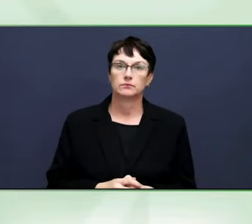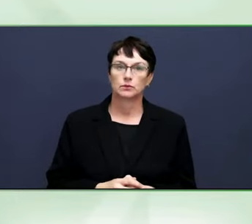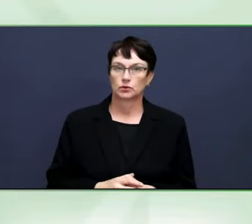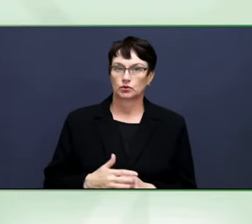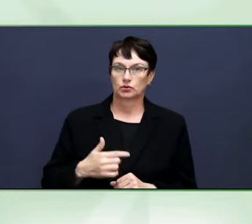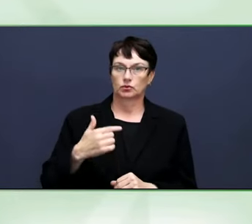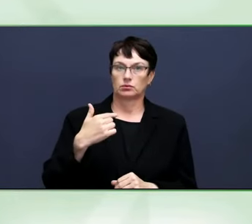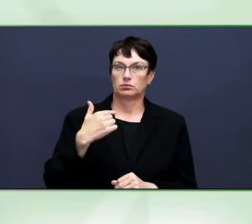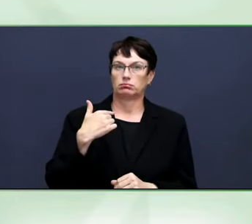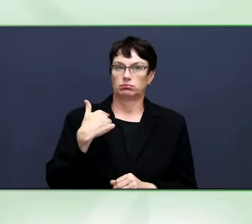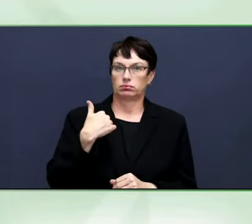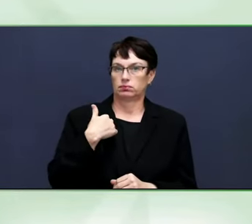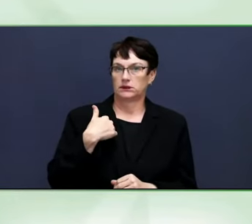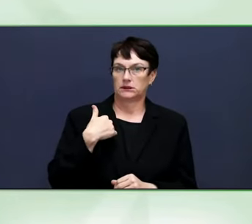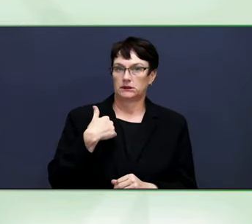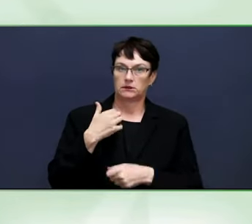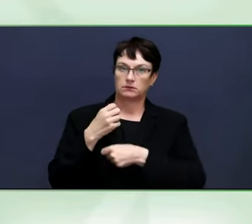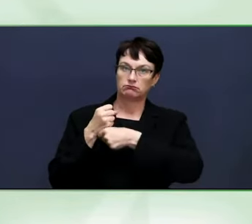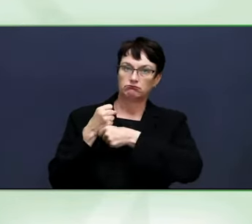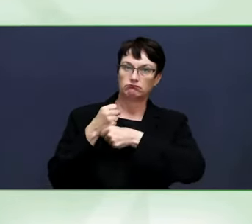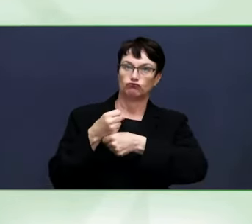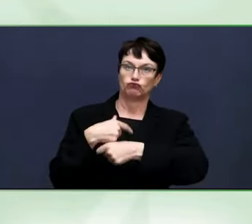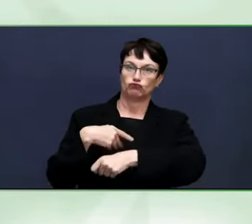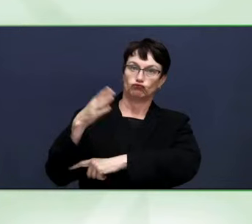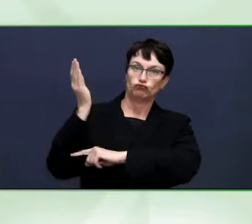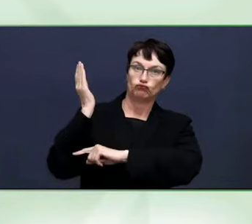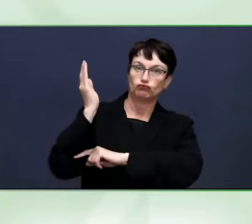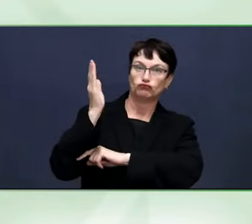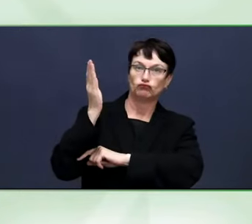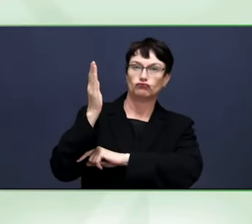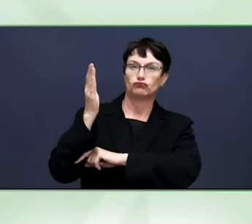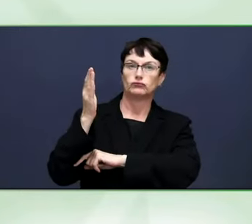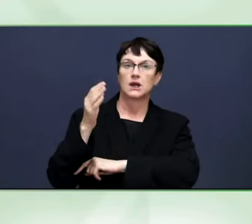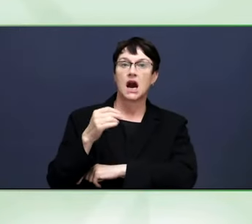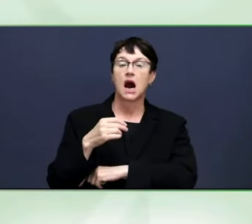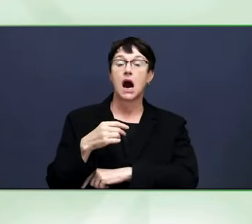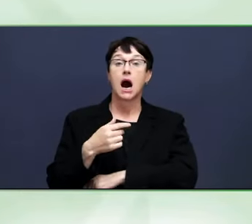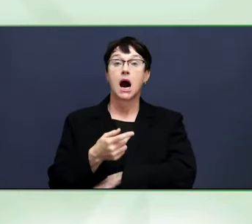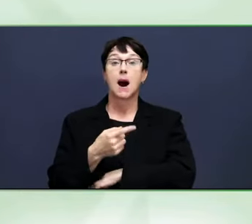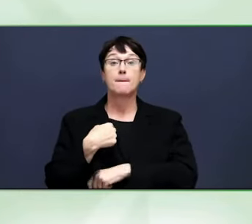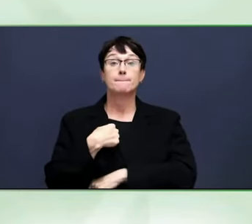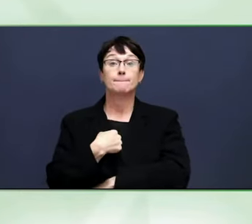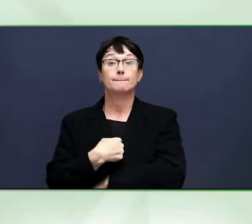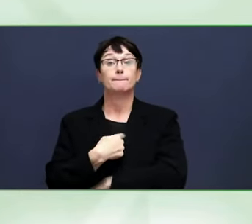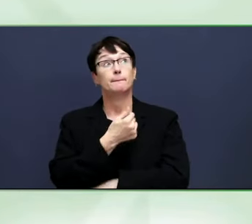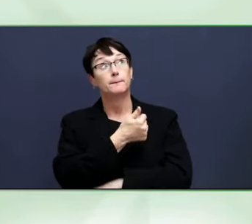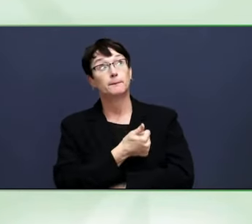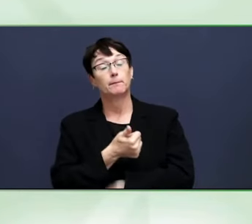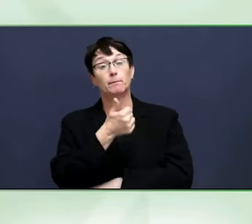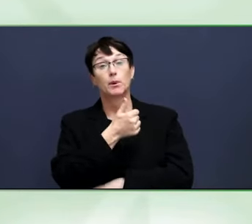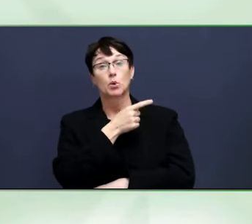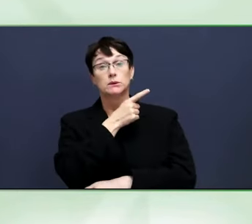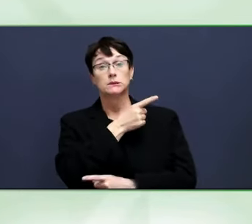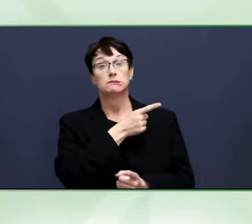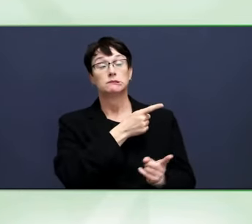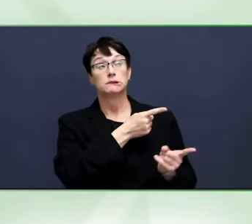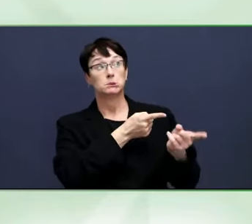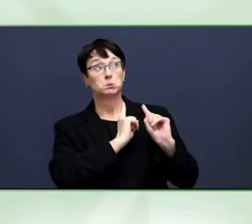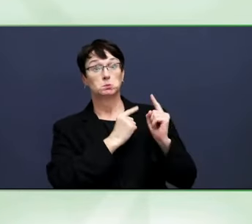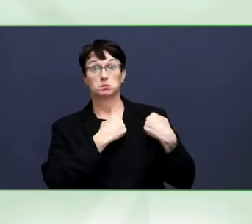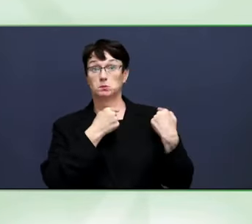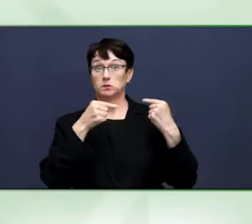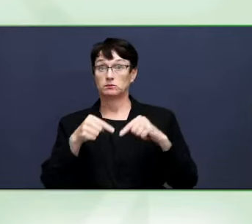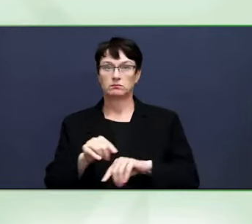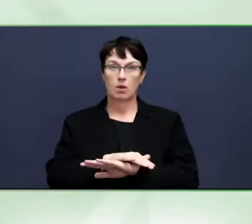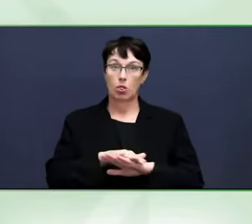and from college at the time when what we know today as inclusive education was just beginning,